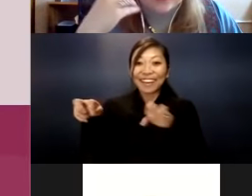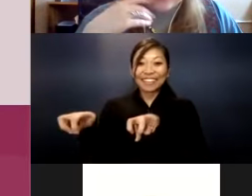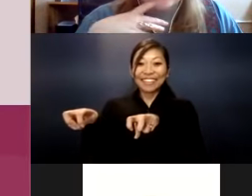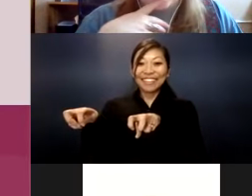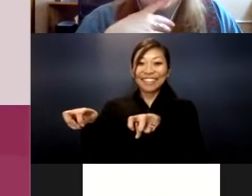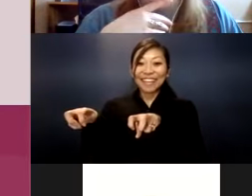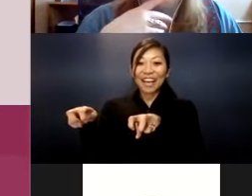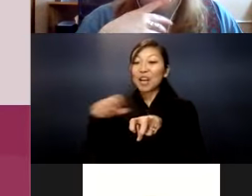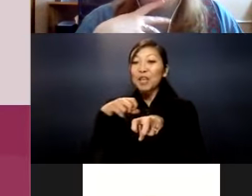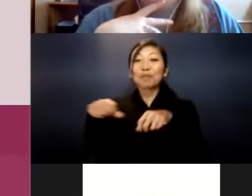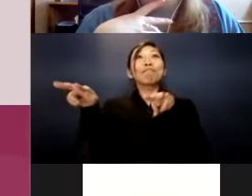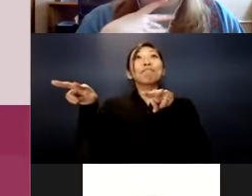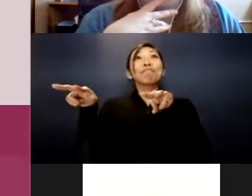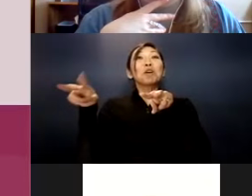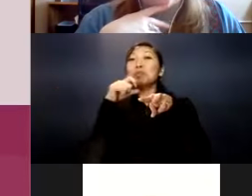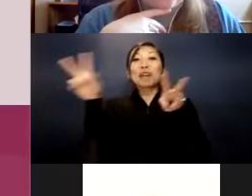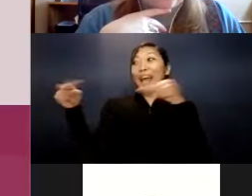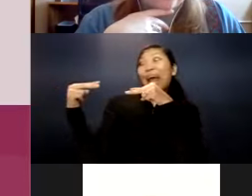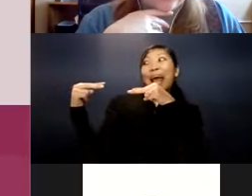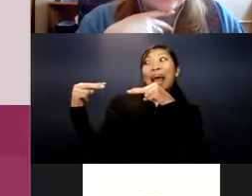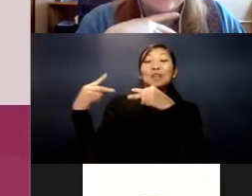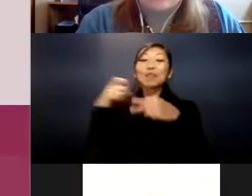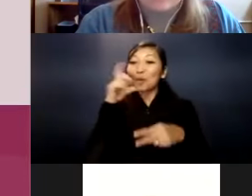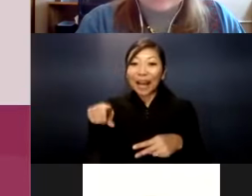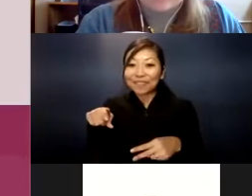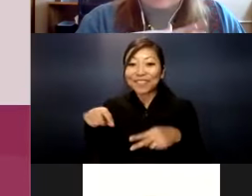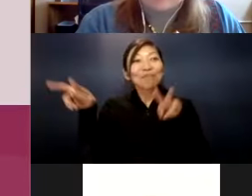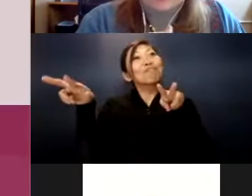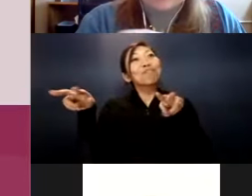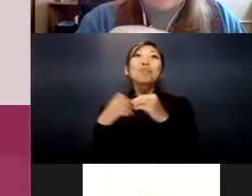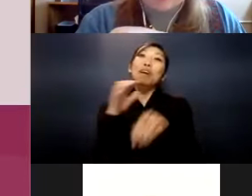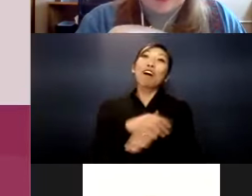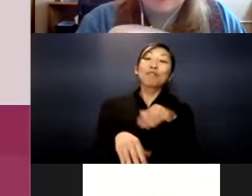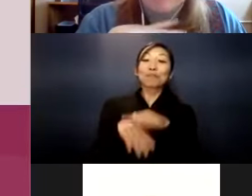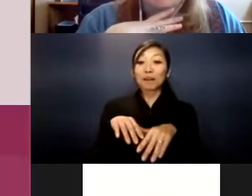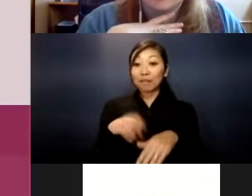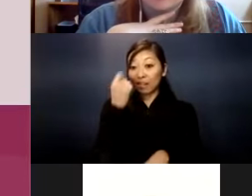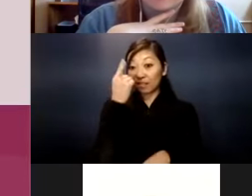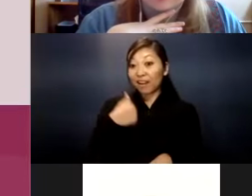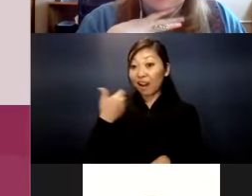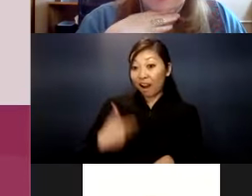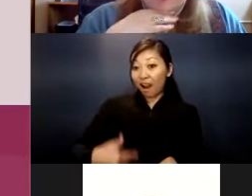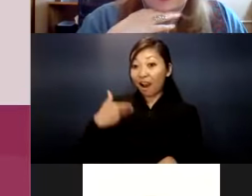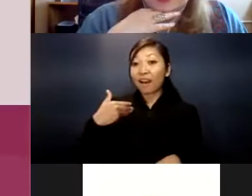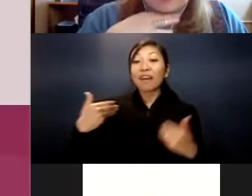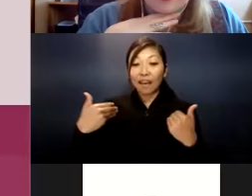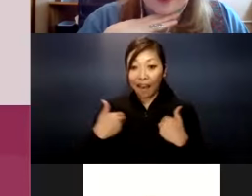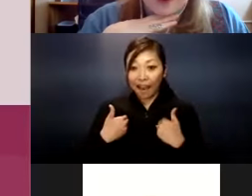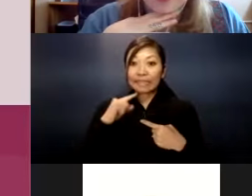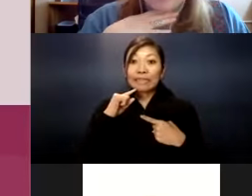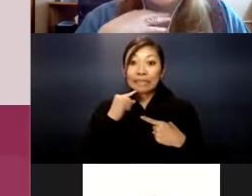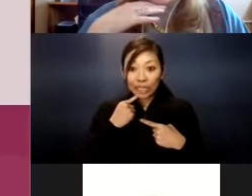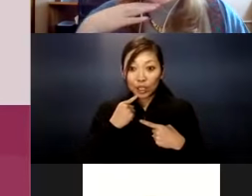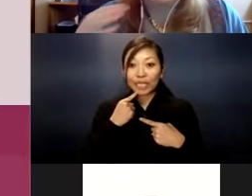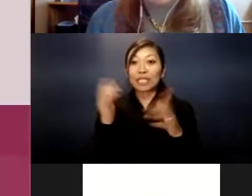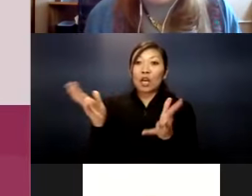eye contact. But I will also say, as somebody who grew up having very serious conversations in the